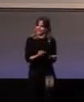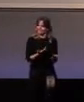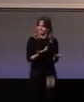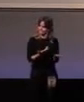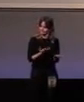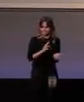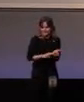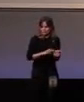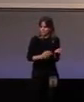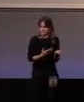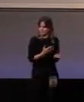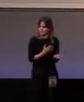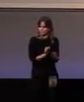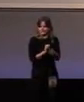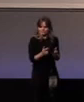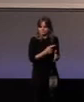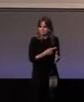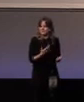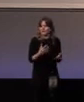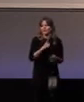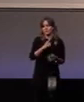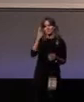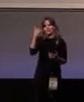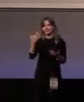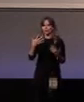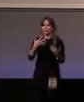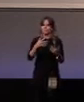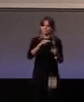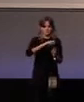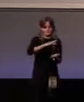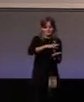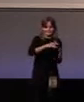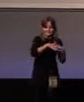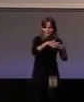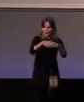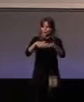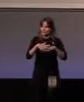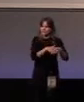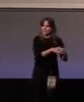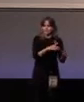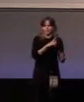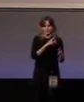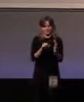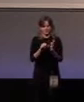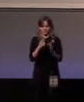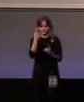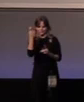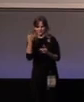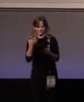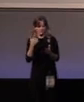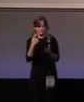advantages of drinking al lang site met solide networks lucas dit is een very difficult to concealer territorial